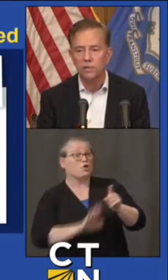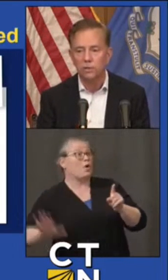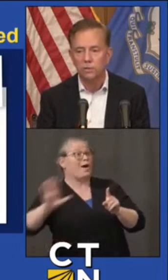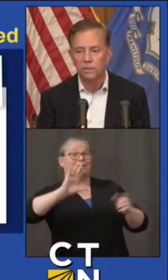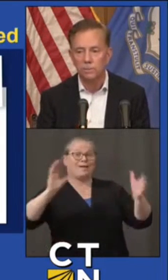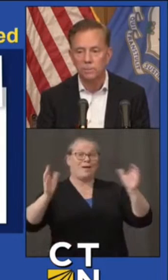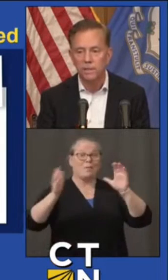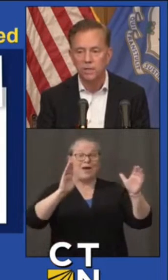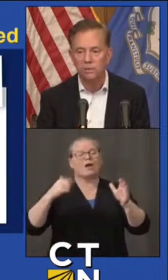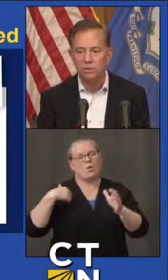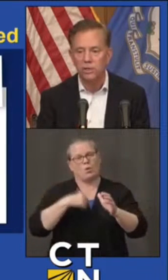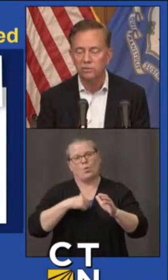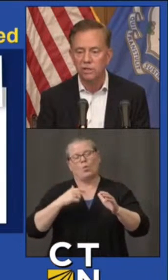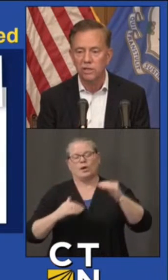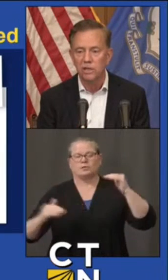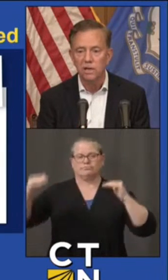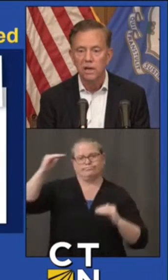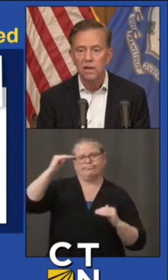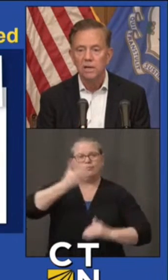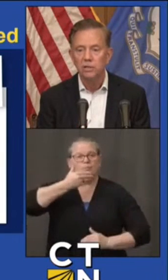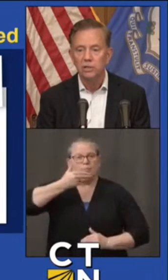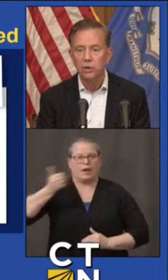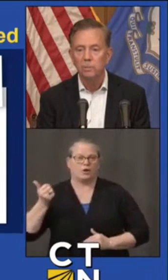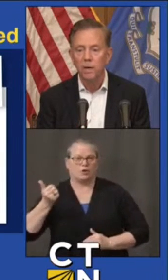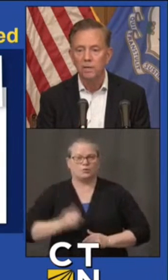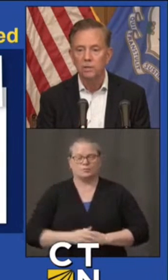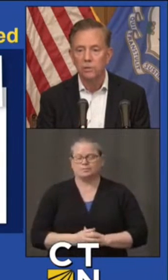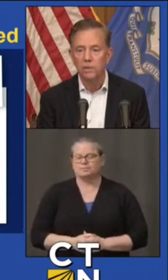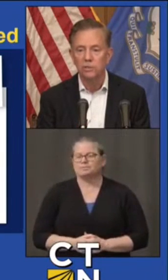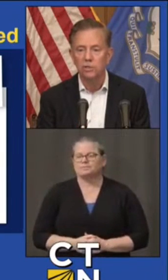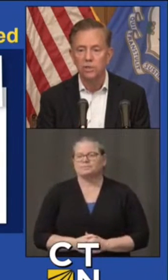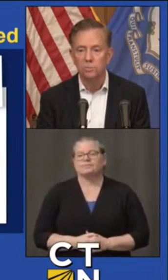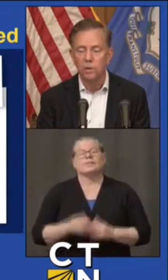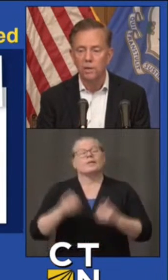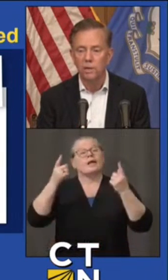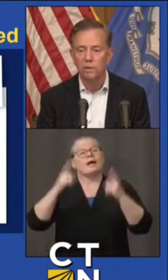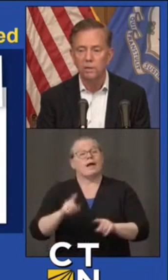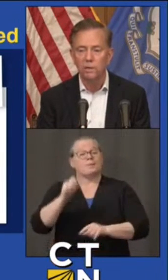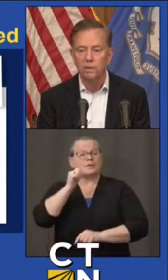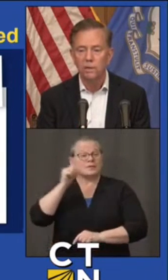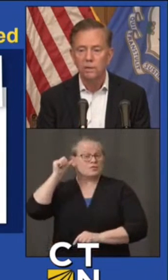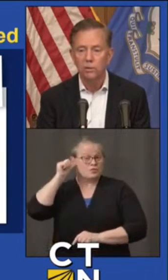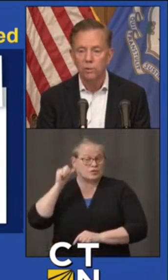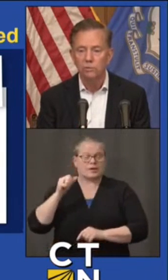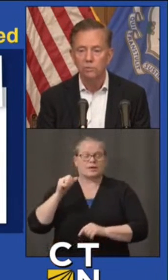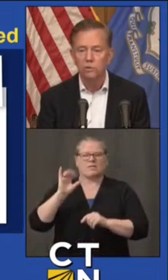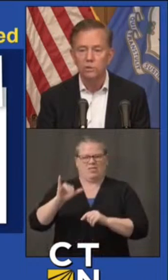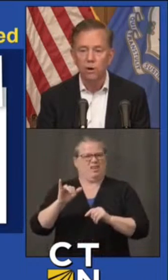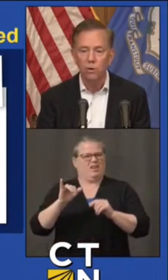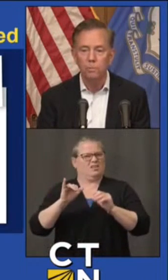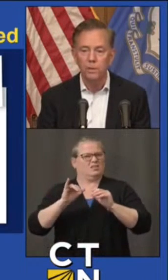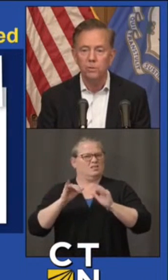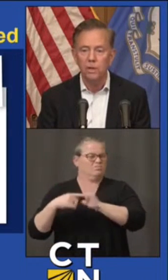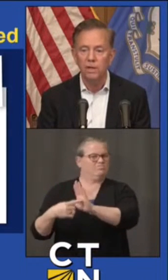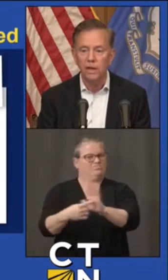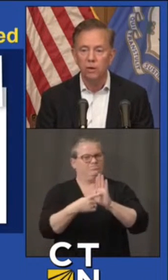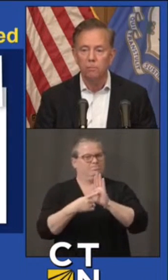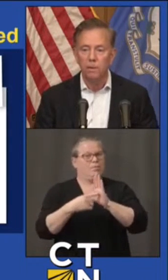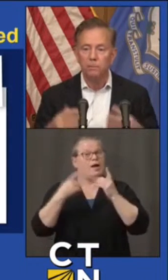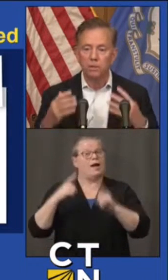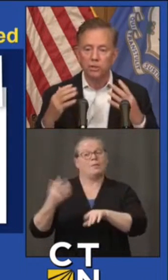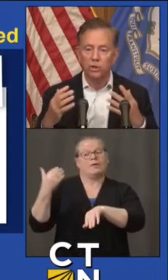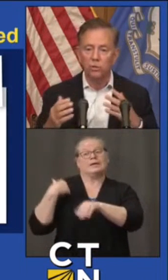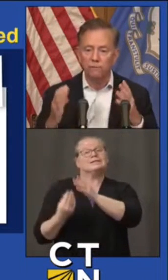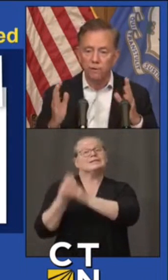New York Times piece, I think it was yesterday. In sharp contrast to the spring, the rituals of hope and unity that helped